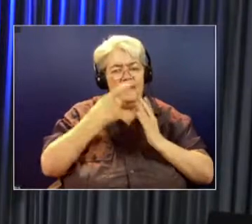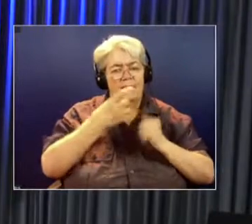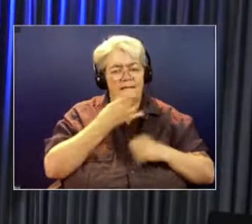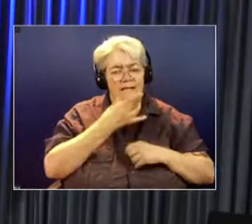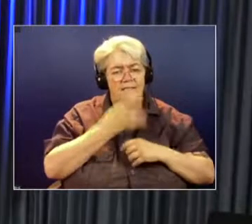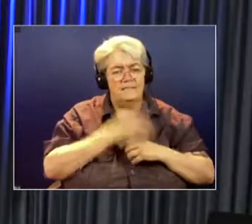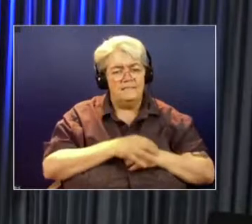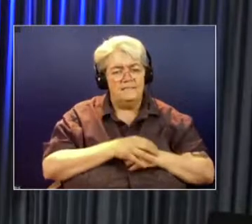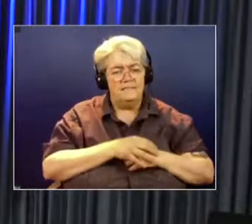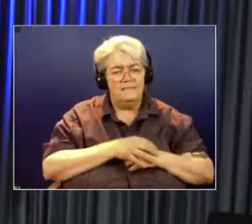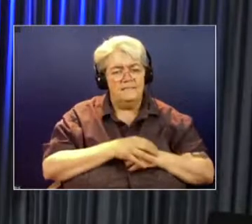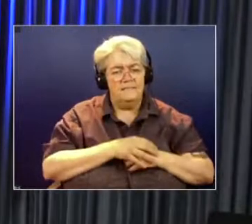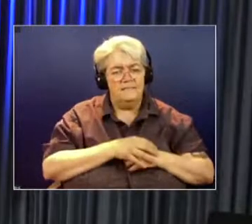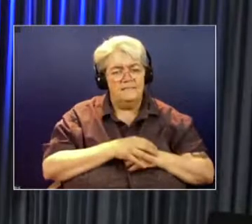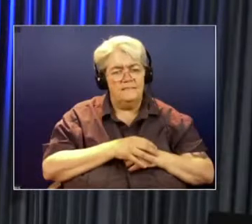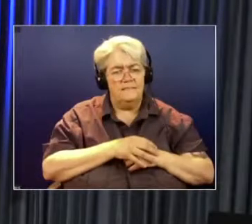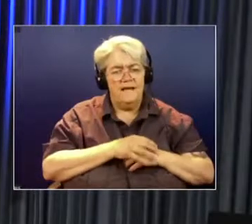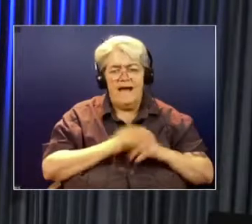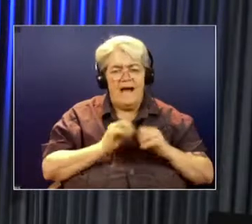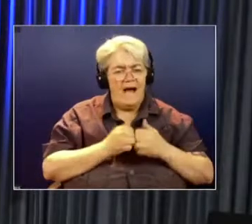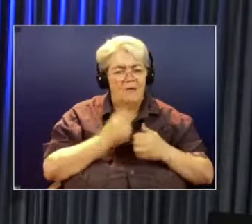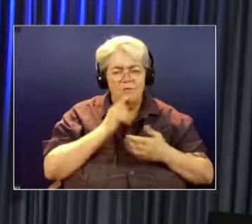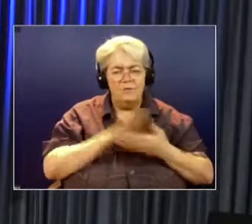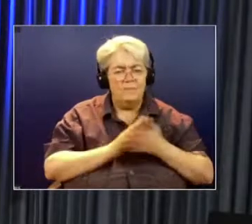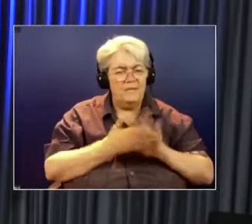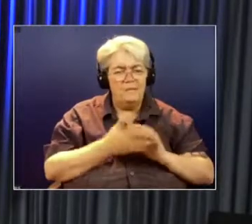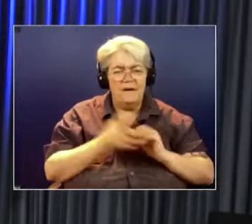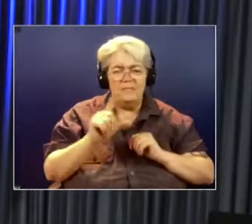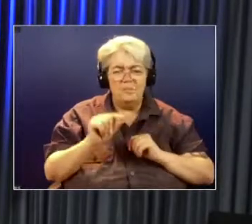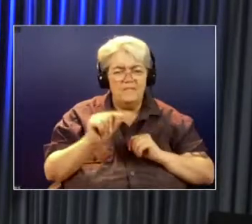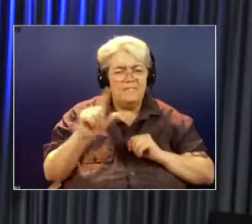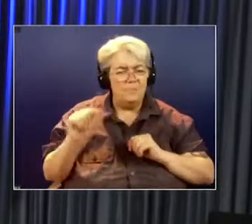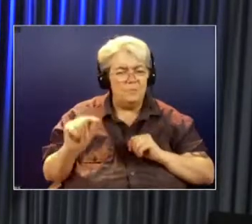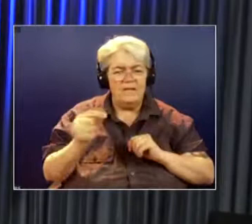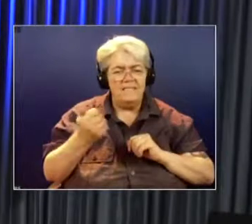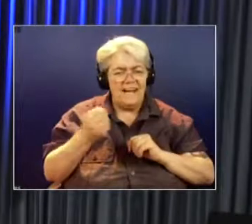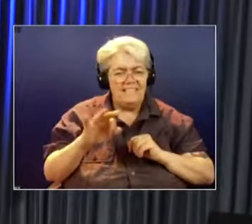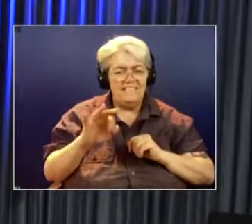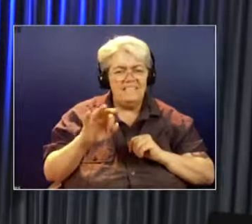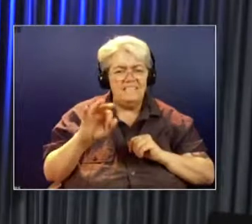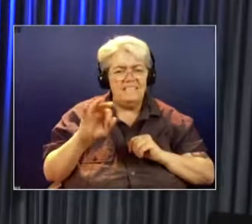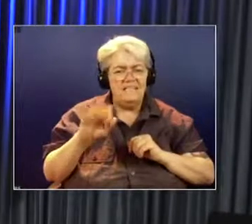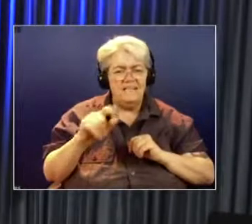And what we've done is we've tilted down so you have a little bit more black under.